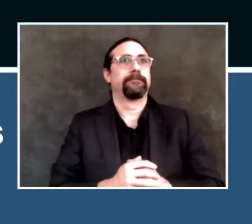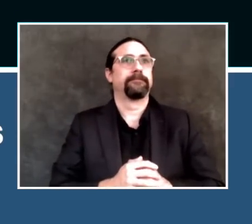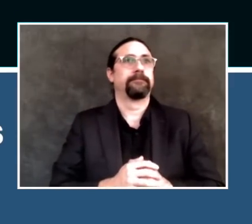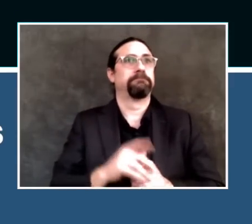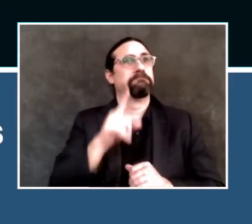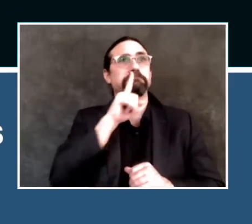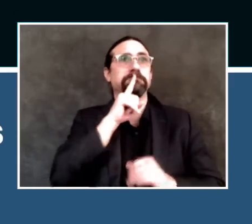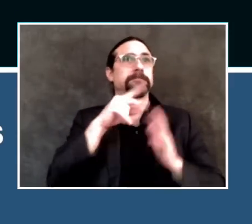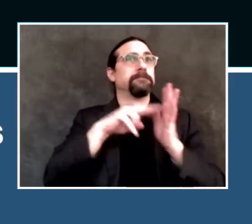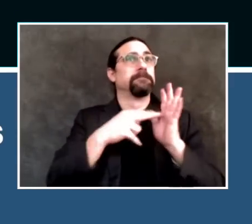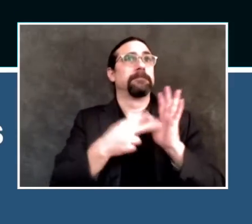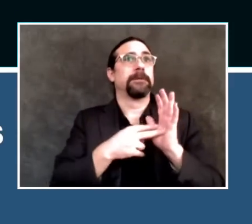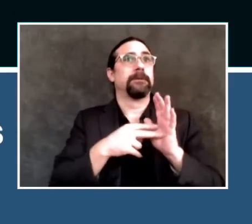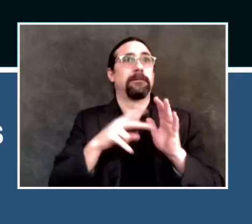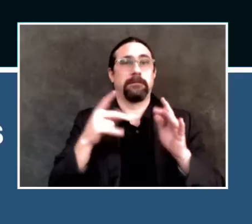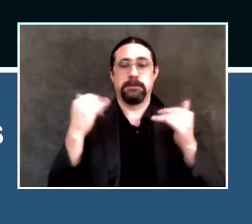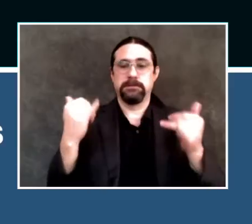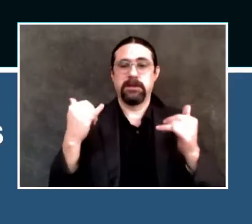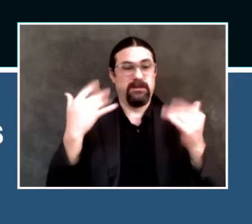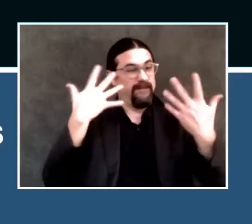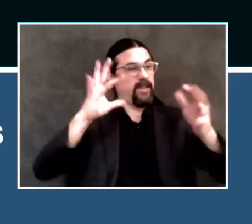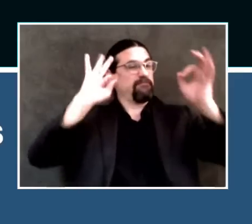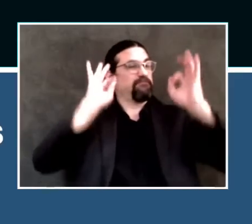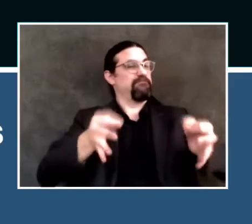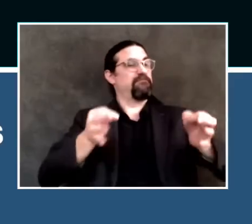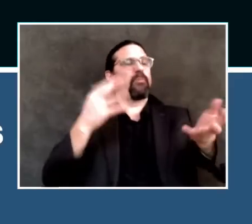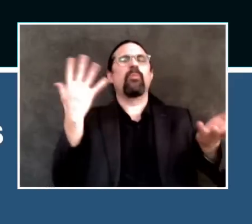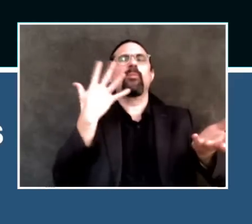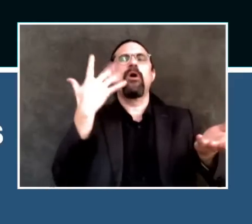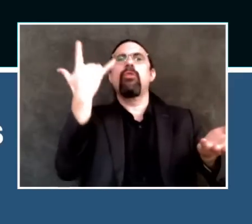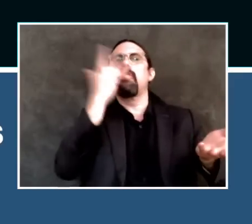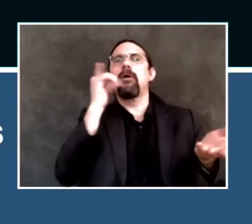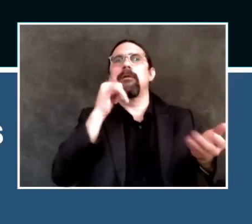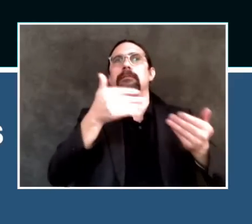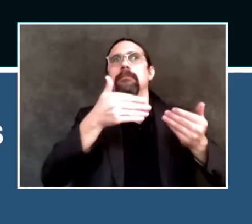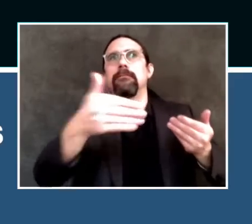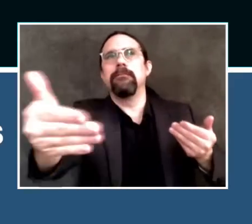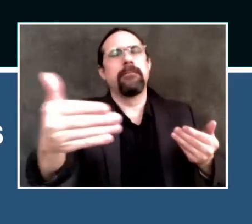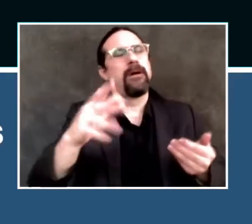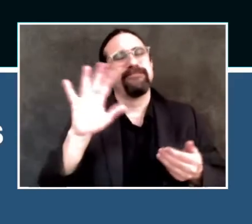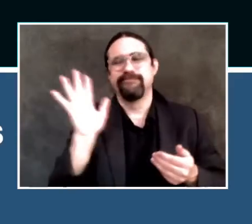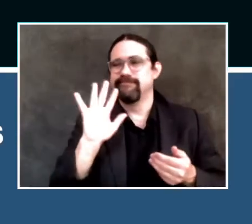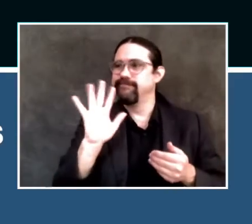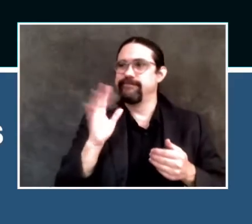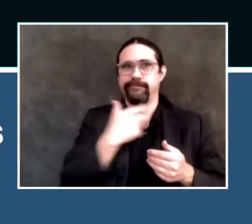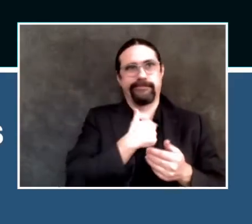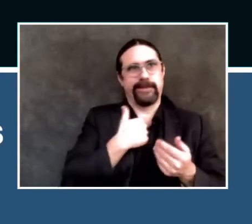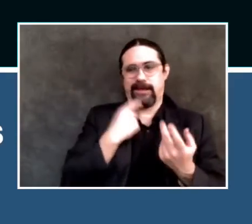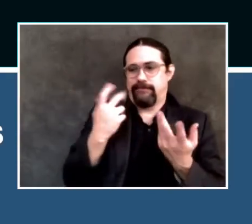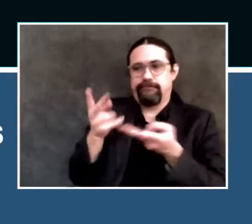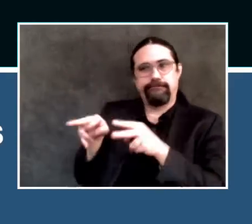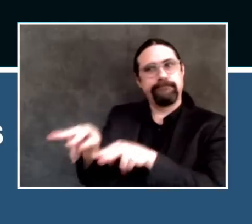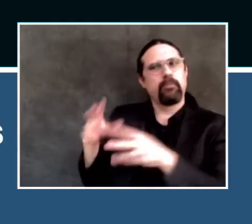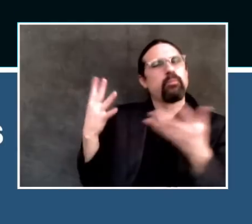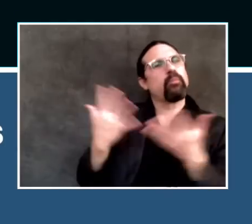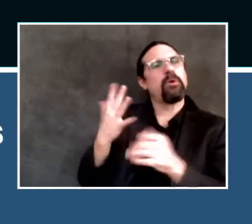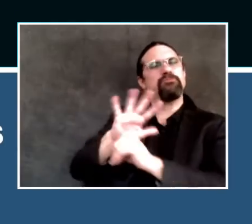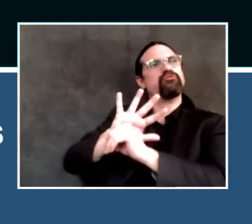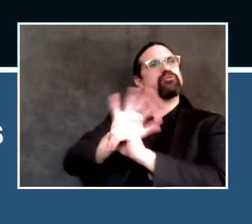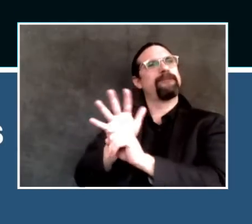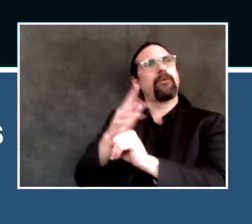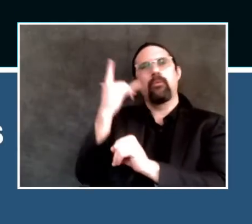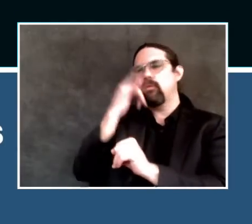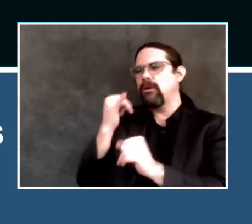we make progress, some of these pieces can start to be changed and relaxed. But again, it could go up or down depending on how well we